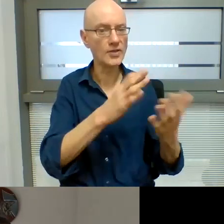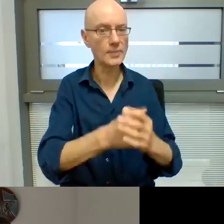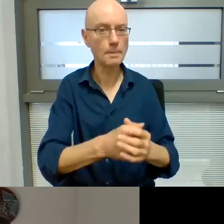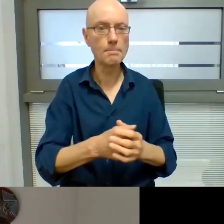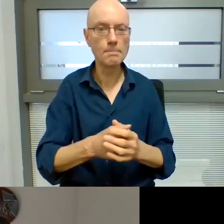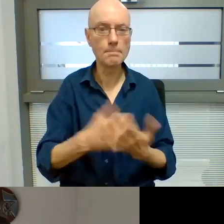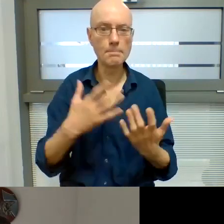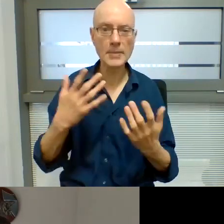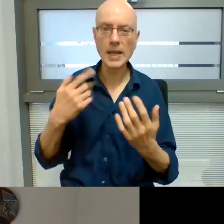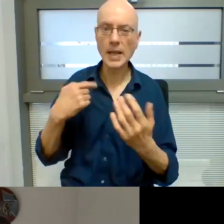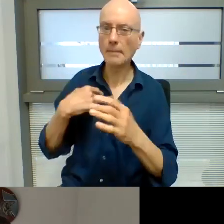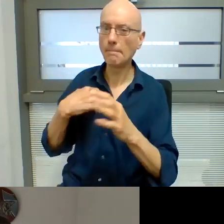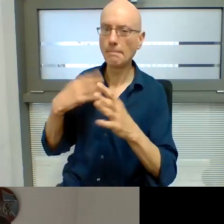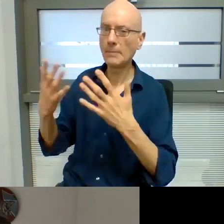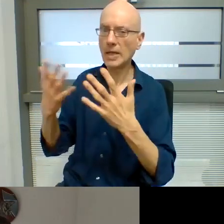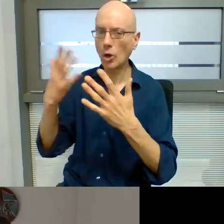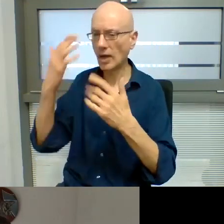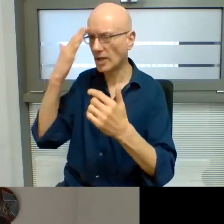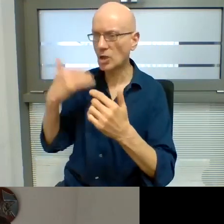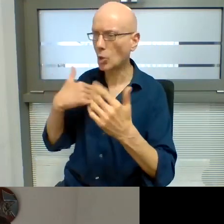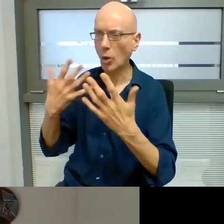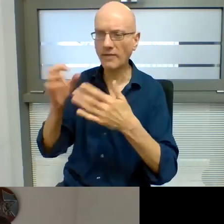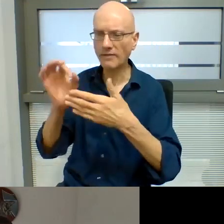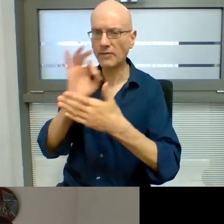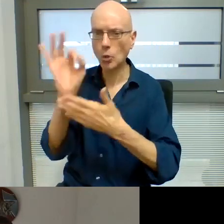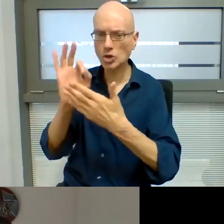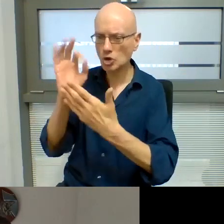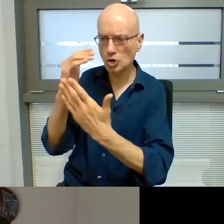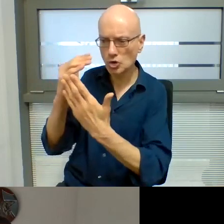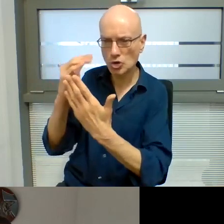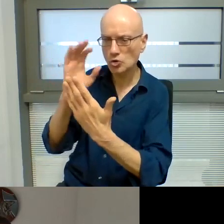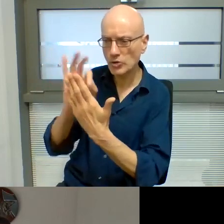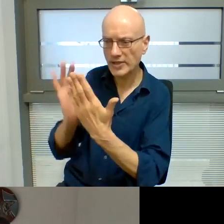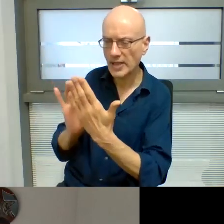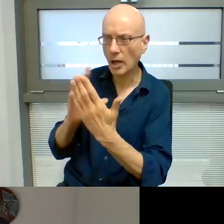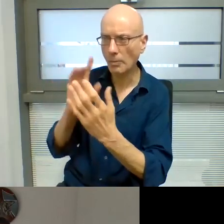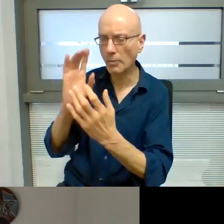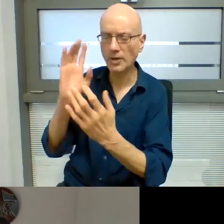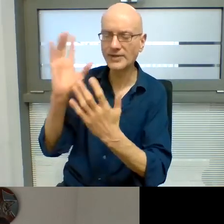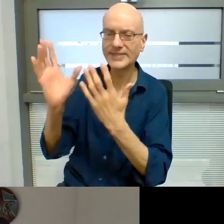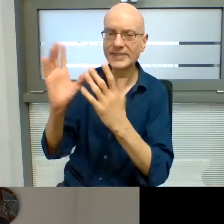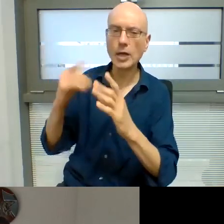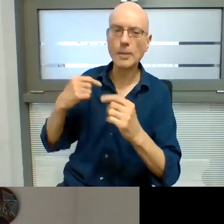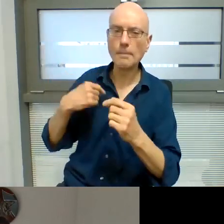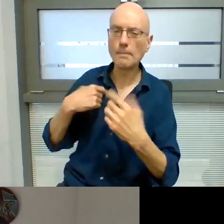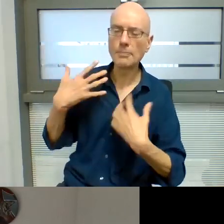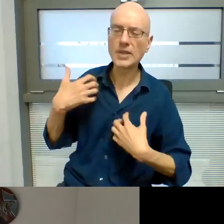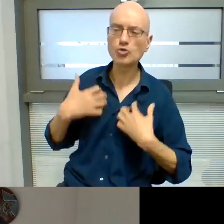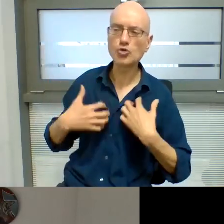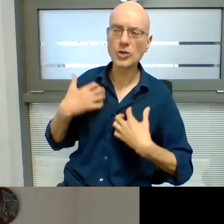all over the place. I don't have a series of questions that I've got written down here, but I'm intrigued